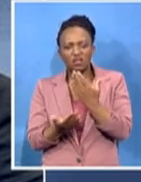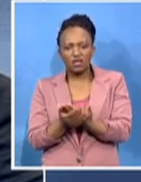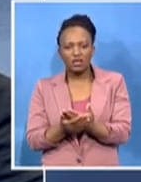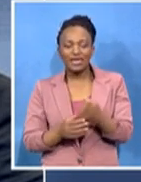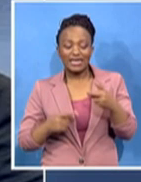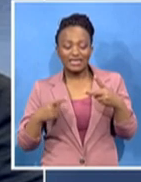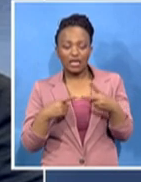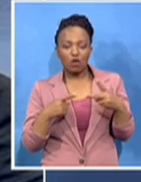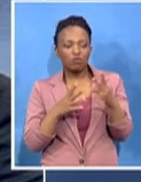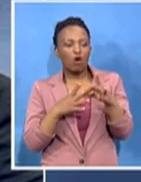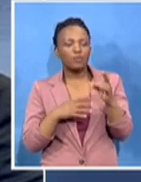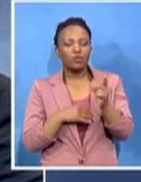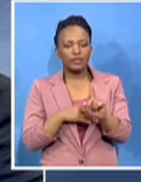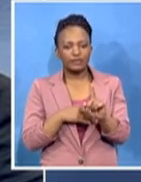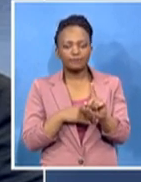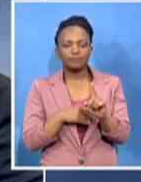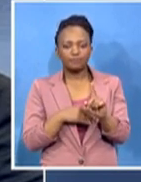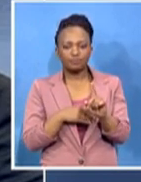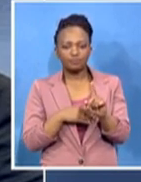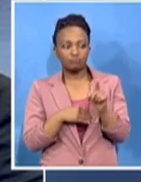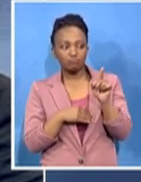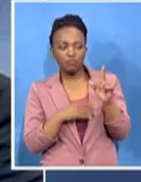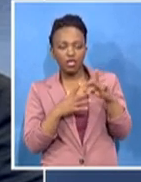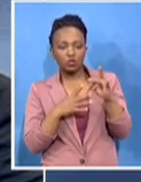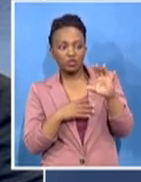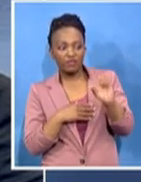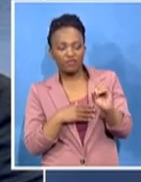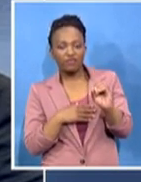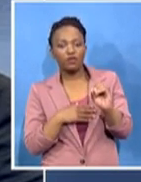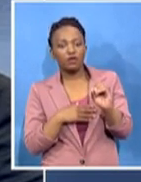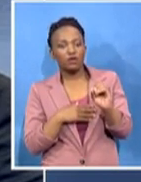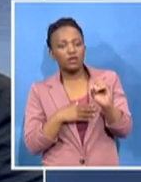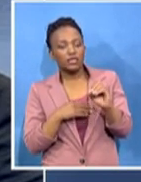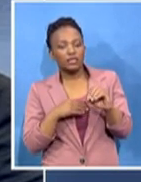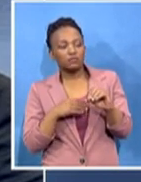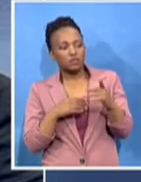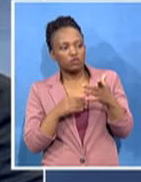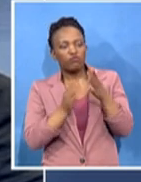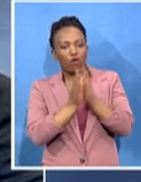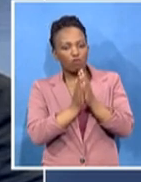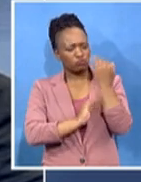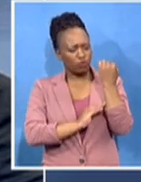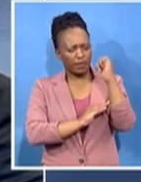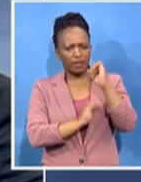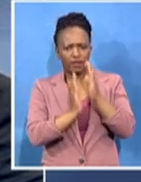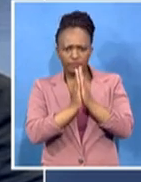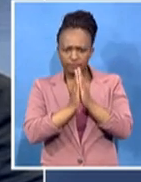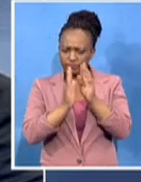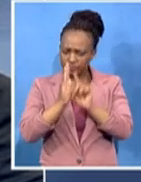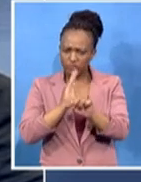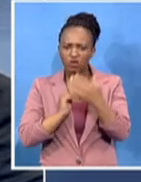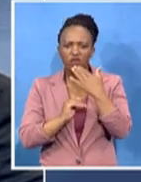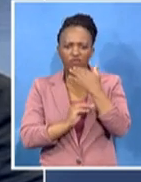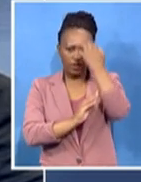that they've elected to exercise, is to appeal the decision of the Chief Electoral Officer with the Commission.